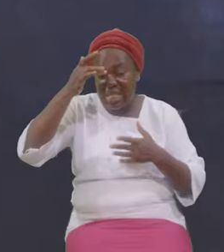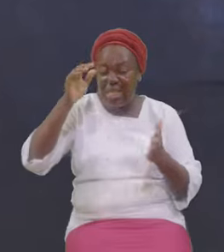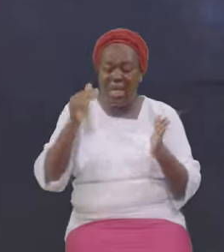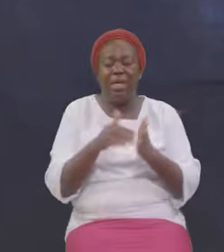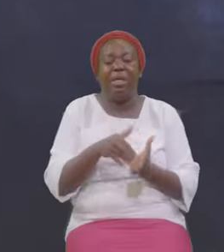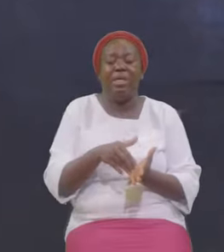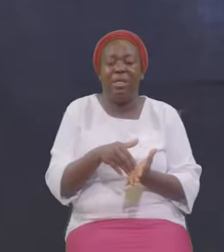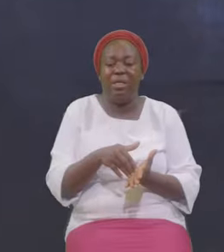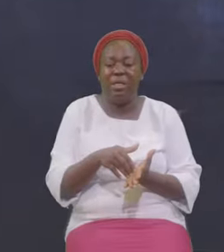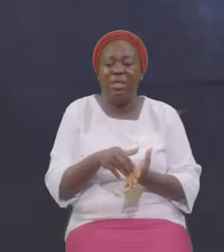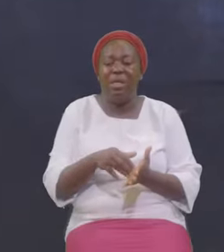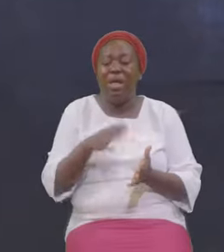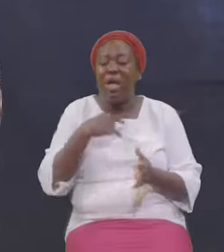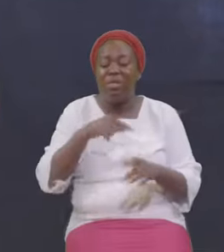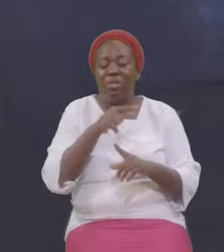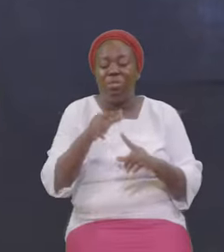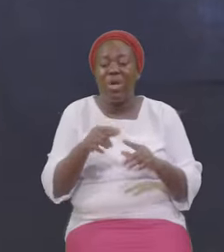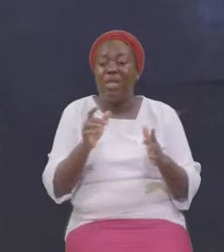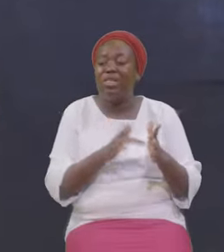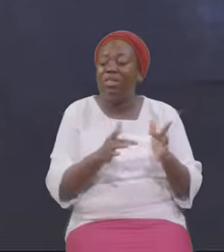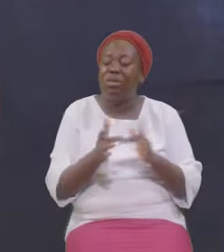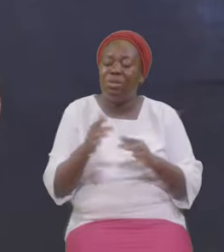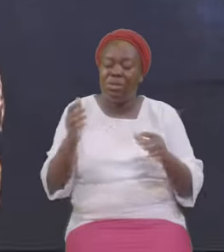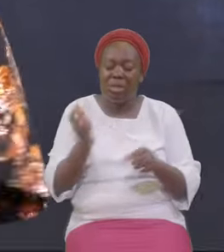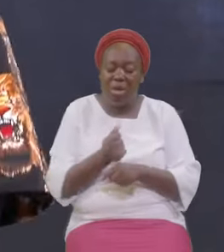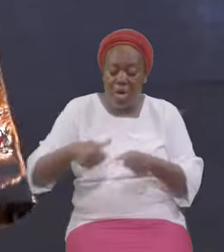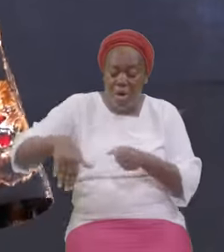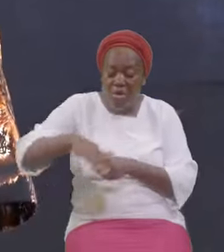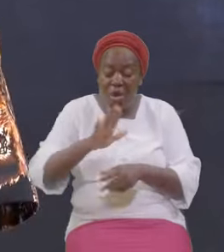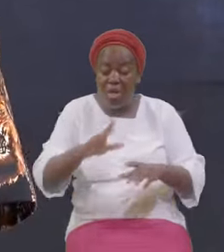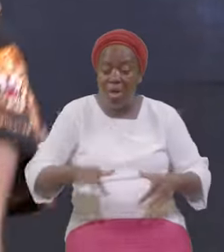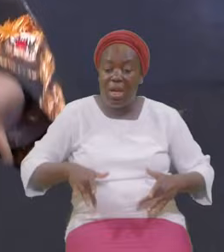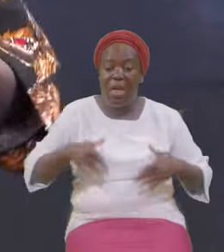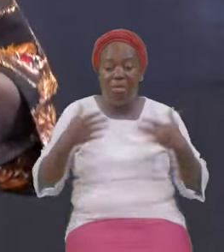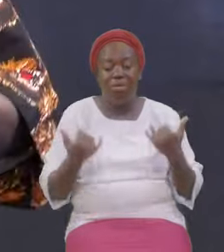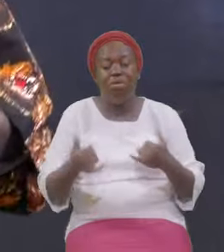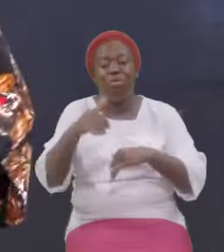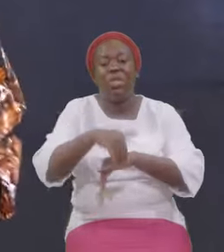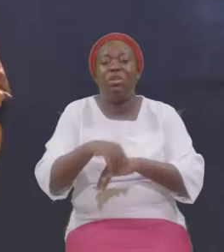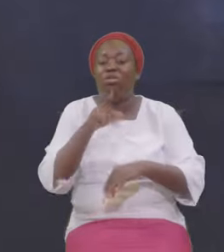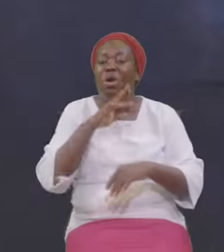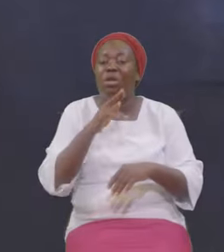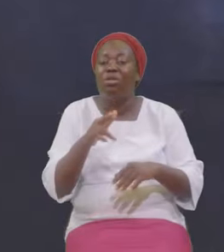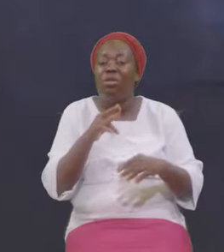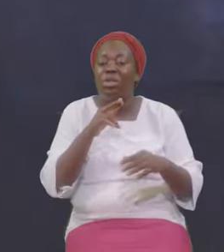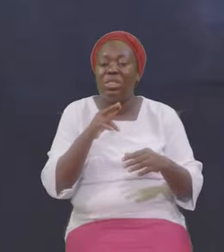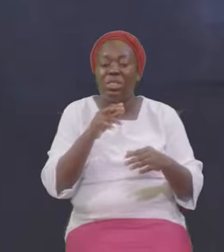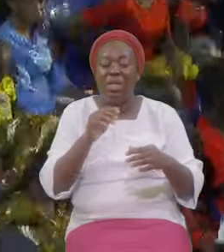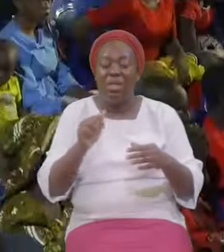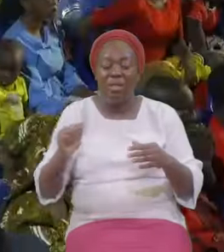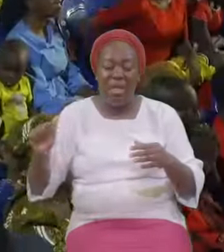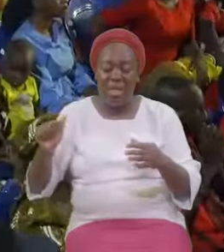And when Jesus takes over your life tonight, you are no more a sinner, you'll be